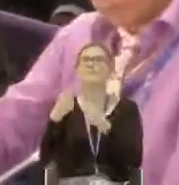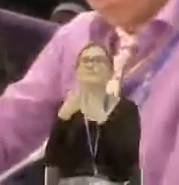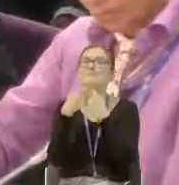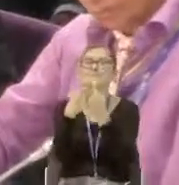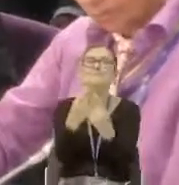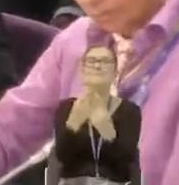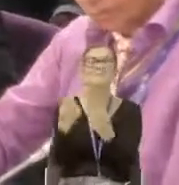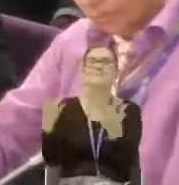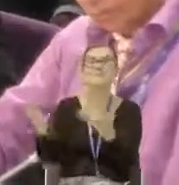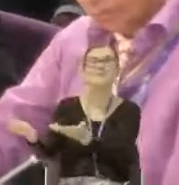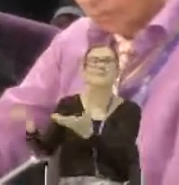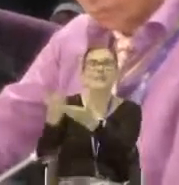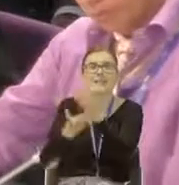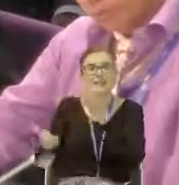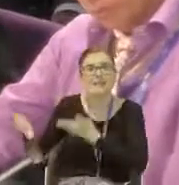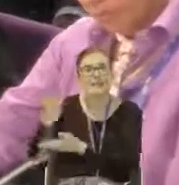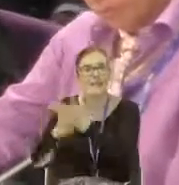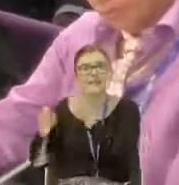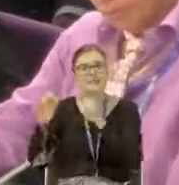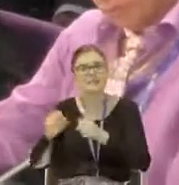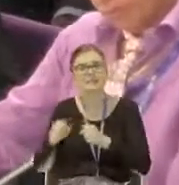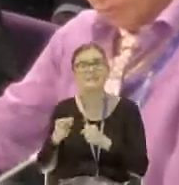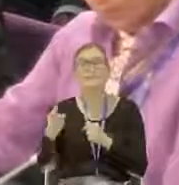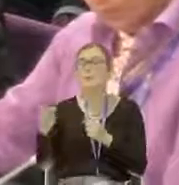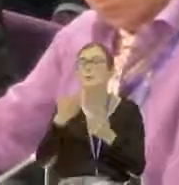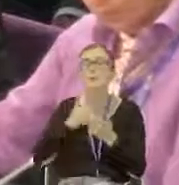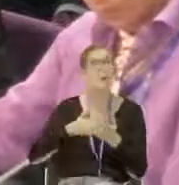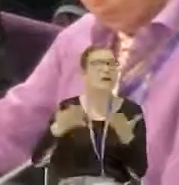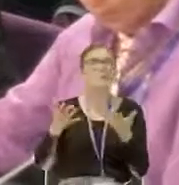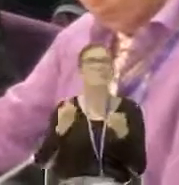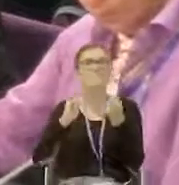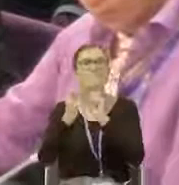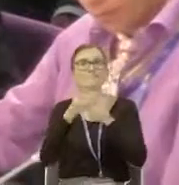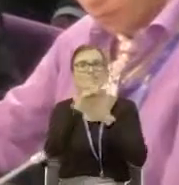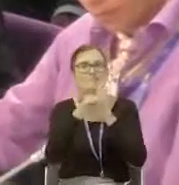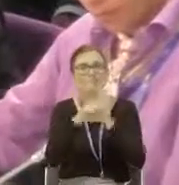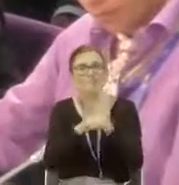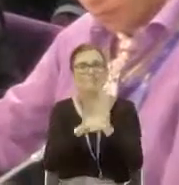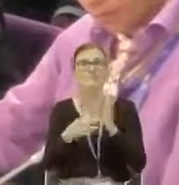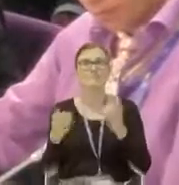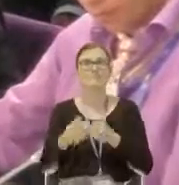government's priority programs and projects. I would like to